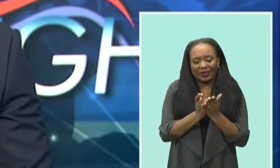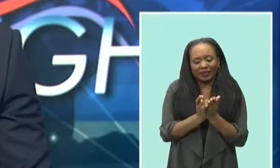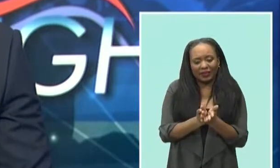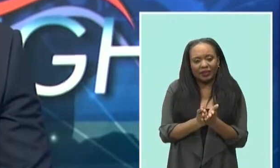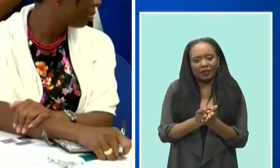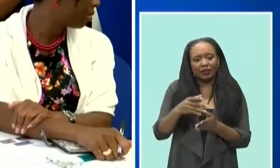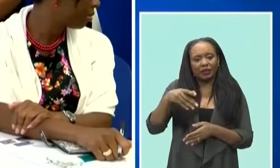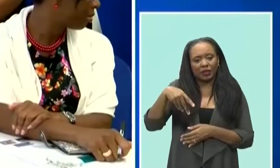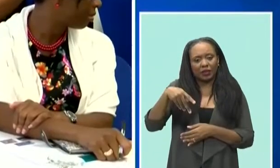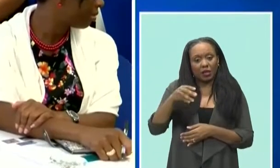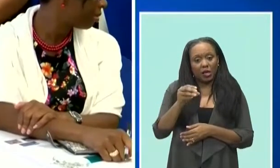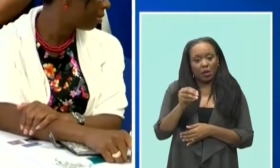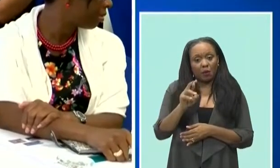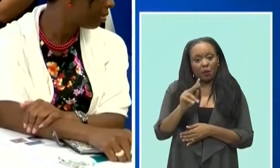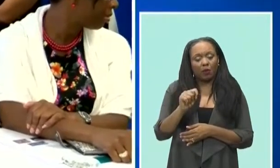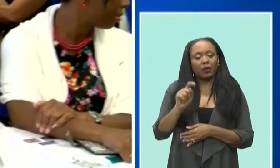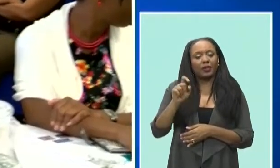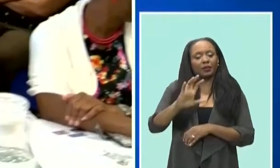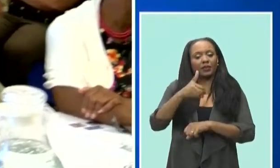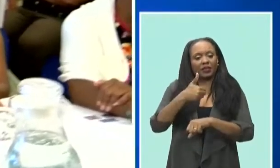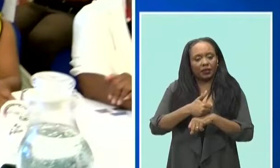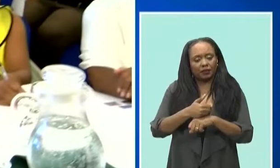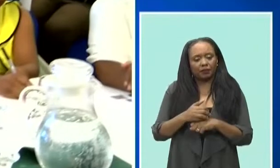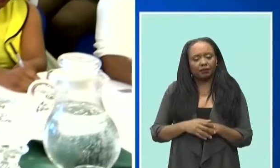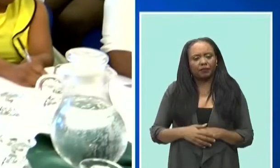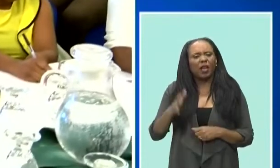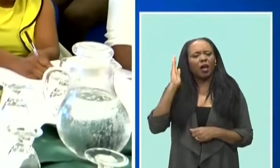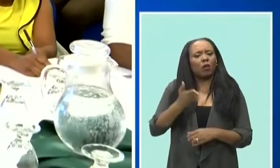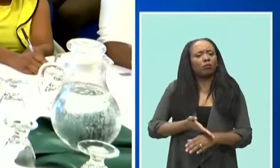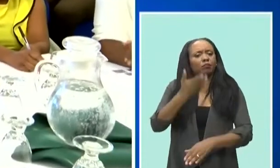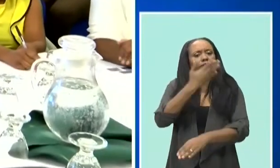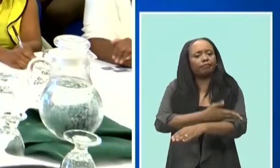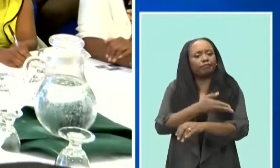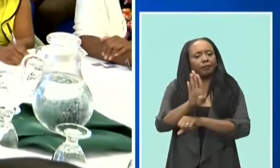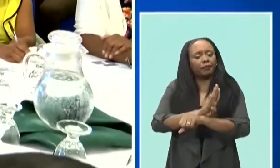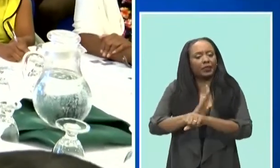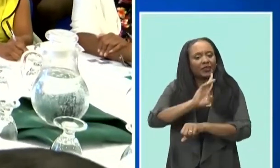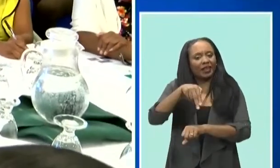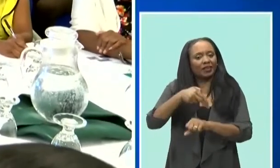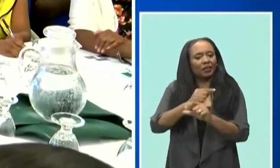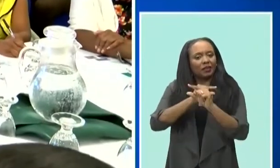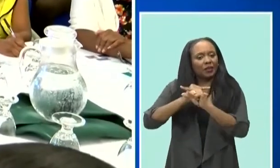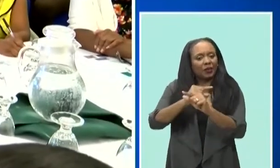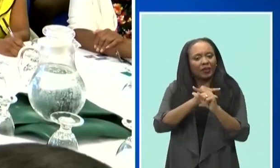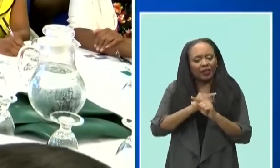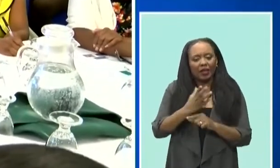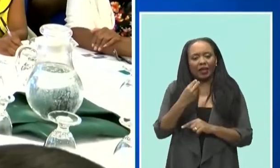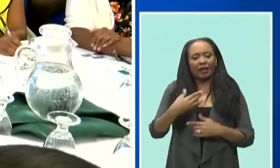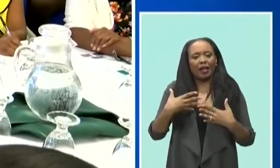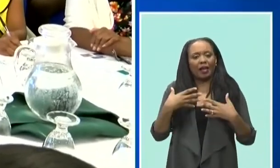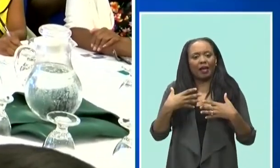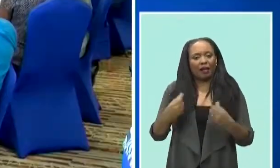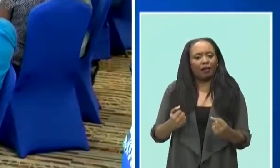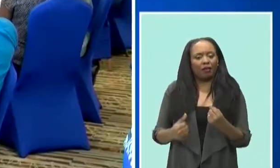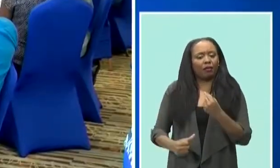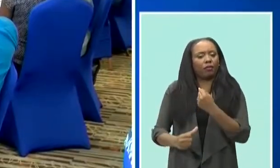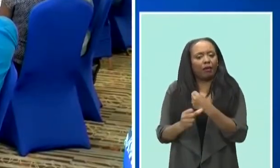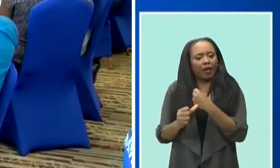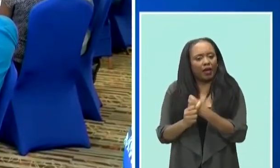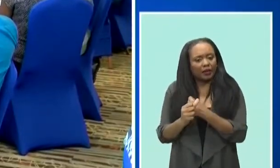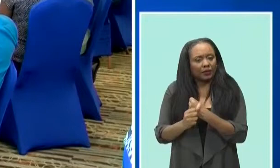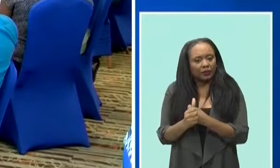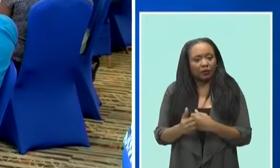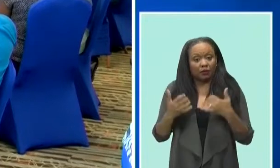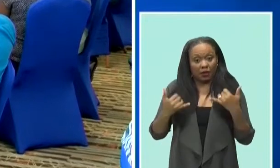He envisions it will boost Barbados' national security and the island's response to health threats. At the moment, the health minister says port